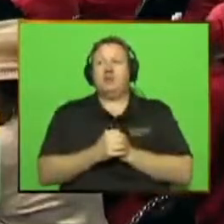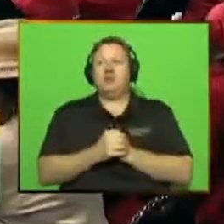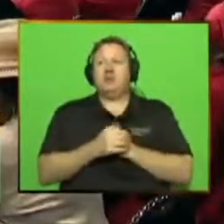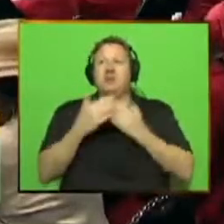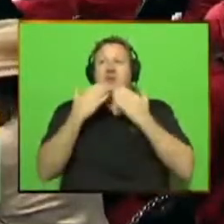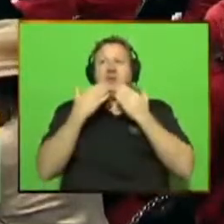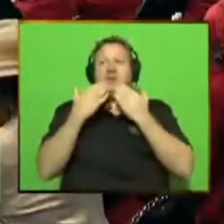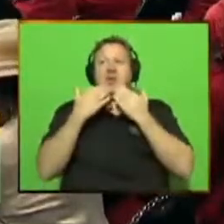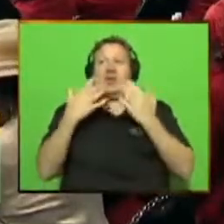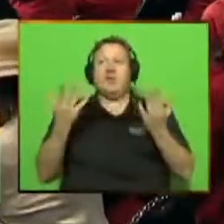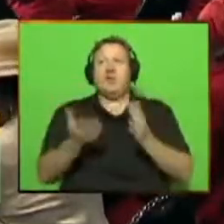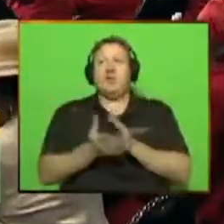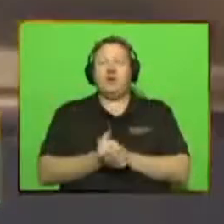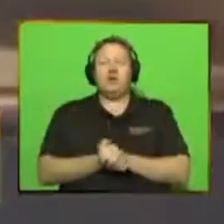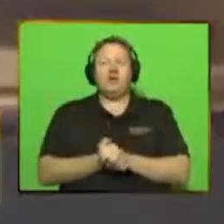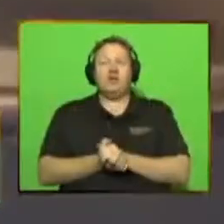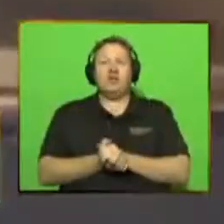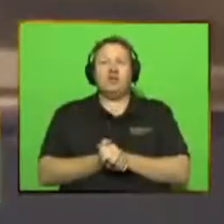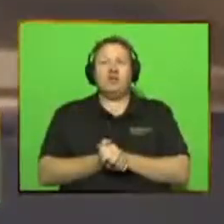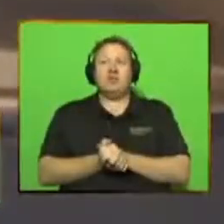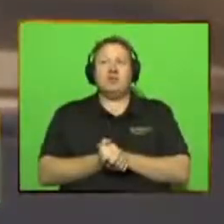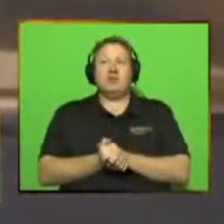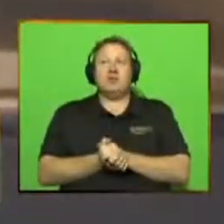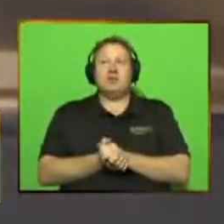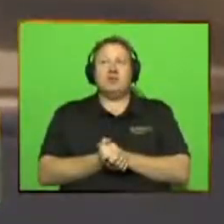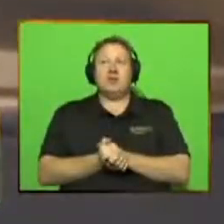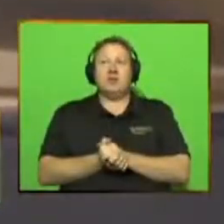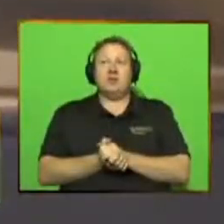Thank you very much.